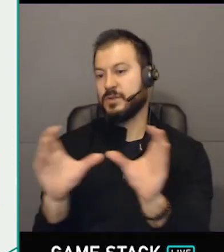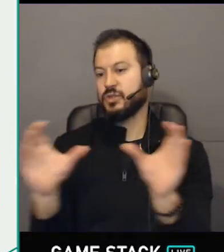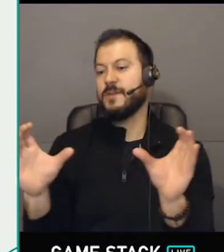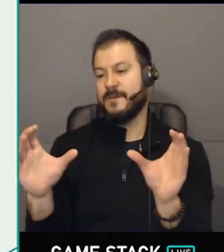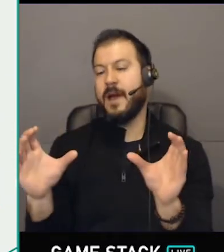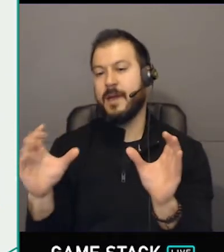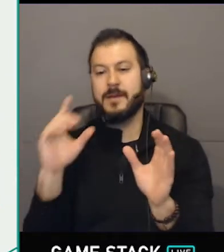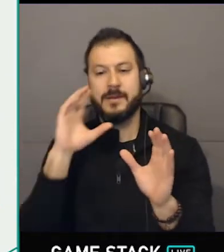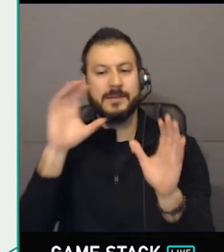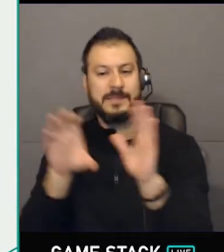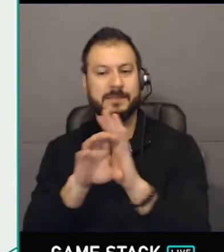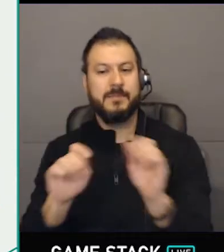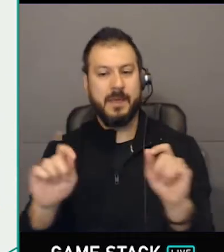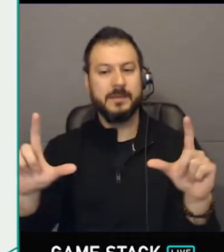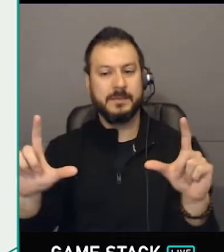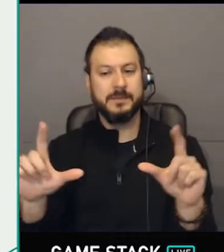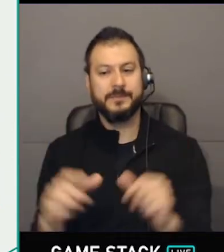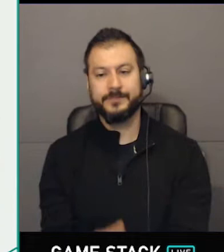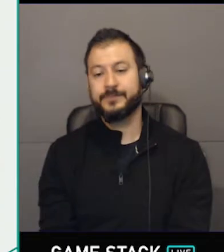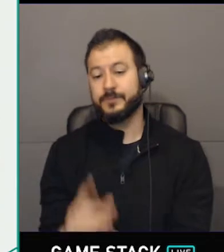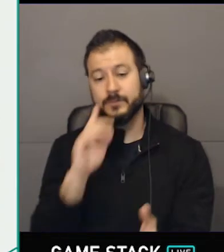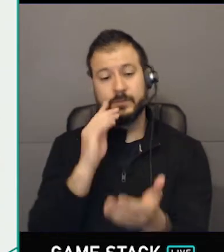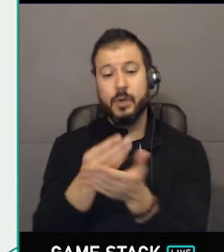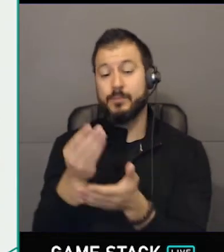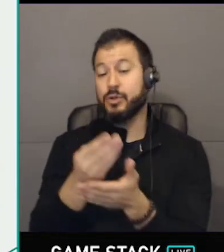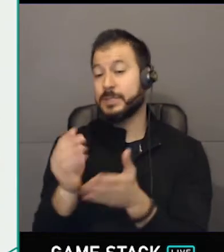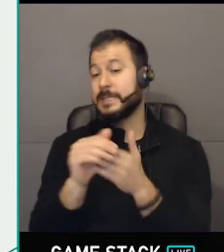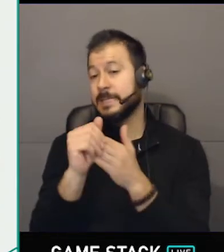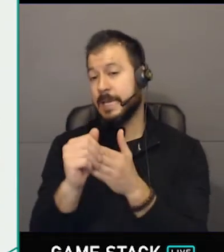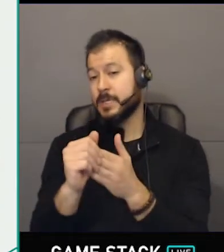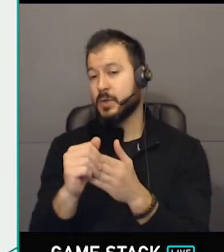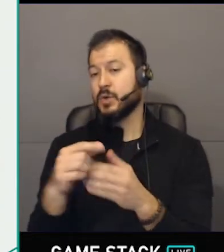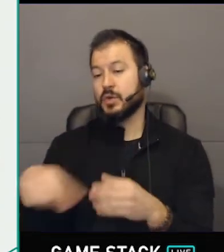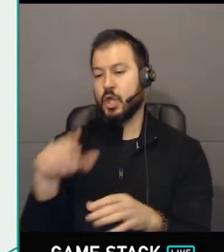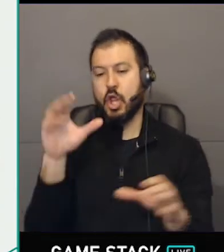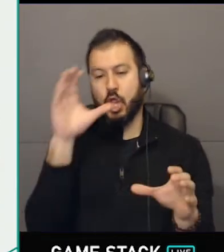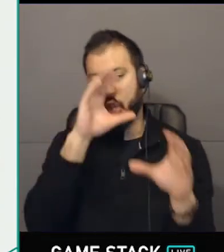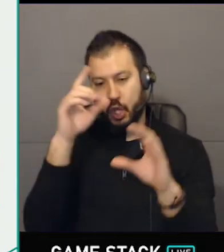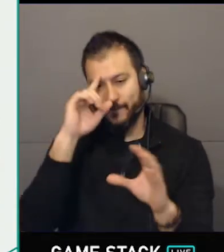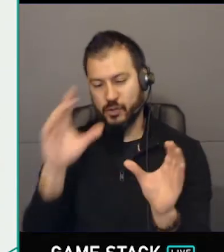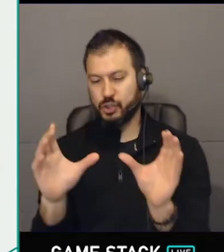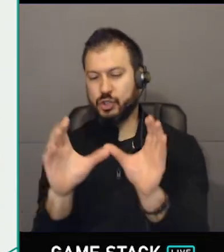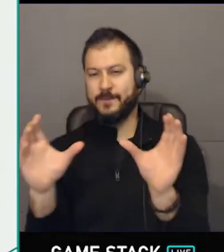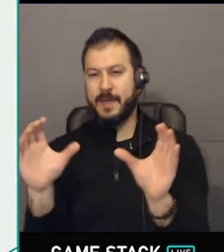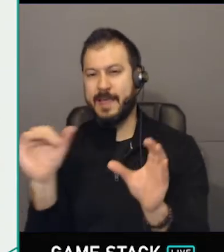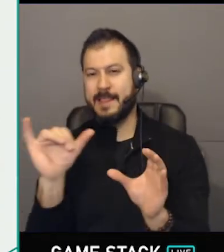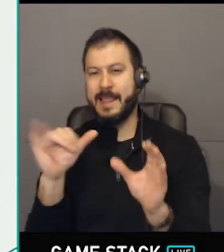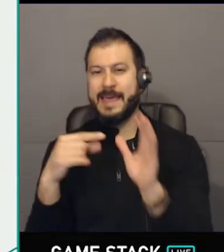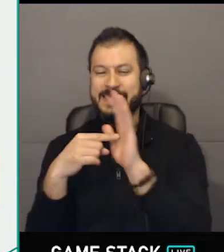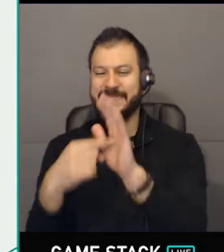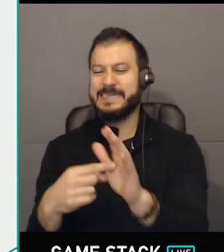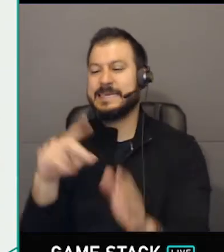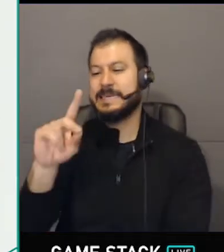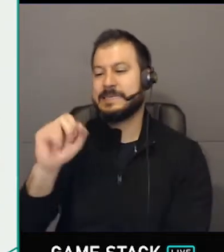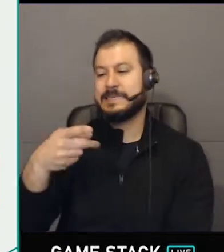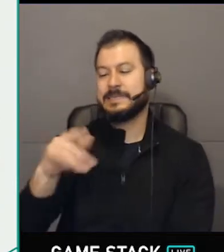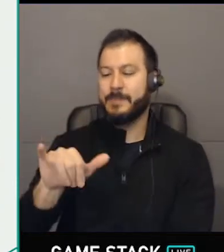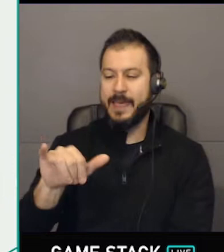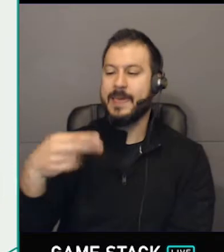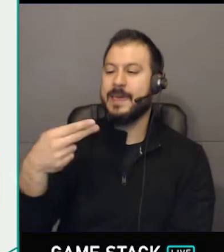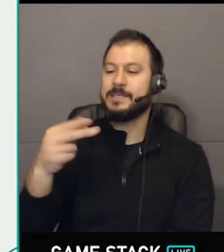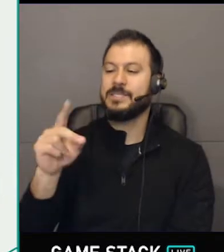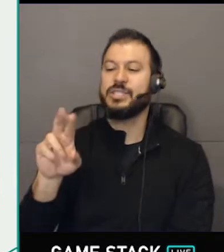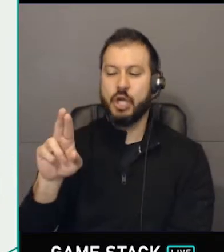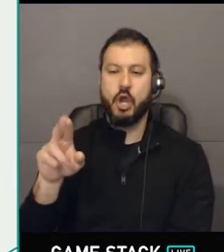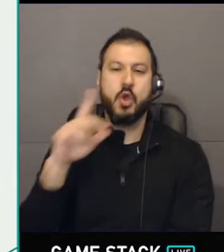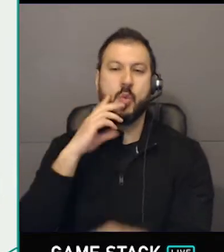For purchasing guidance, Microsoft strongly recommends consumers look for a certification like Display HDR. This guarantees you'll get a baseline